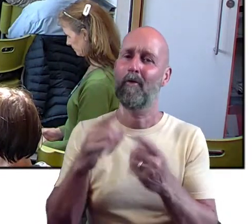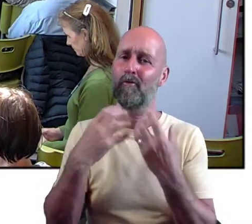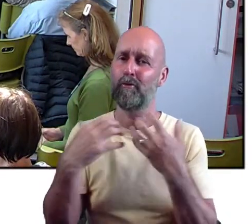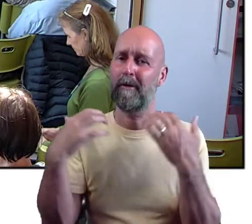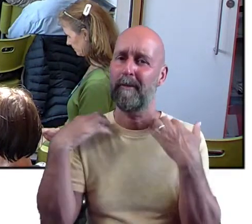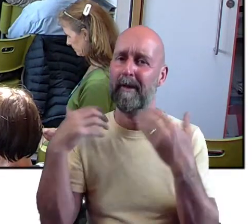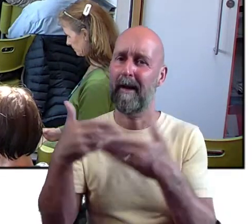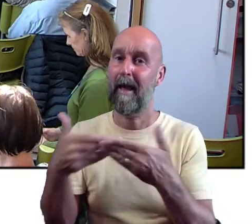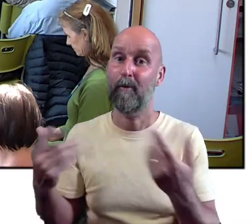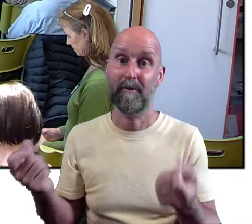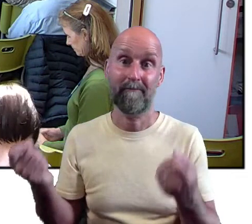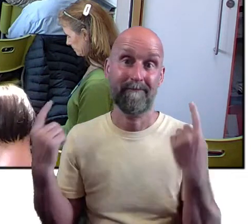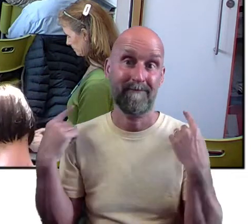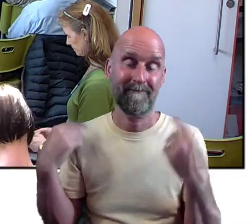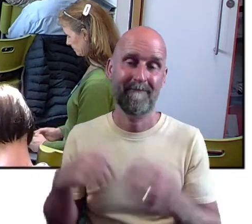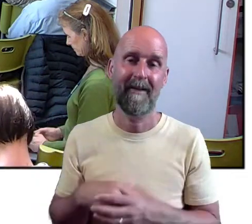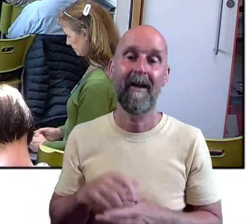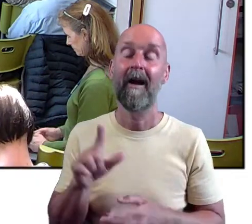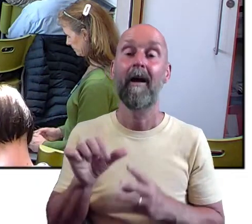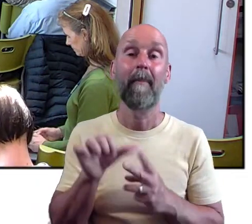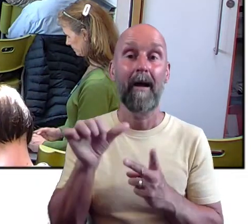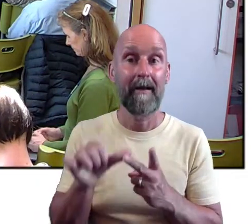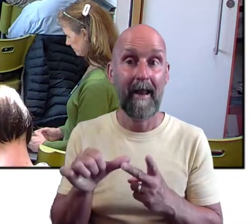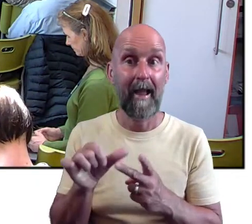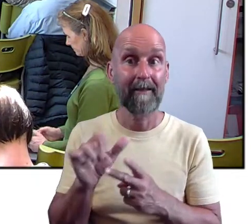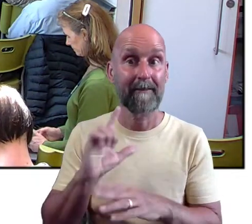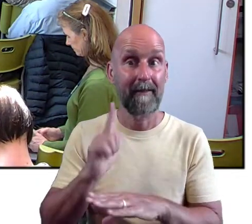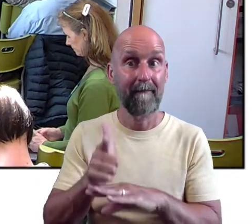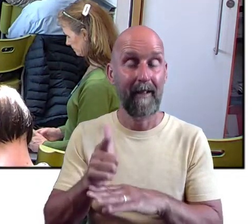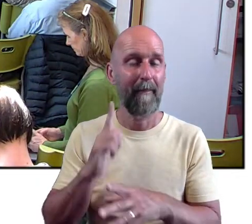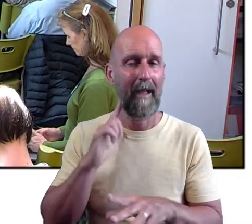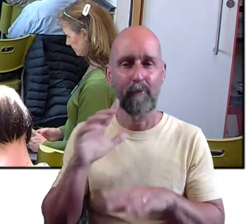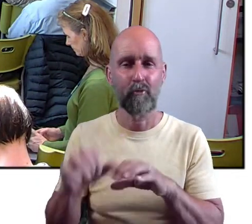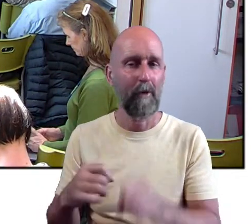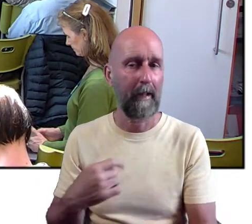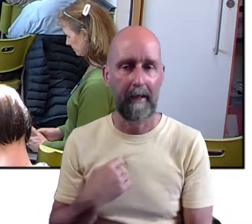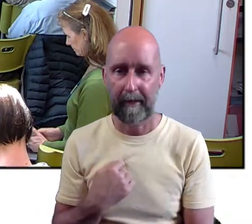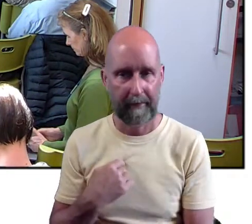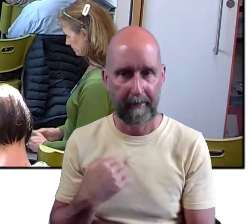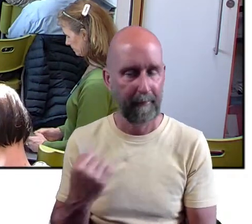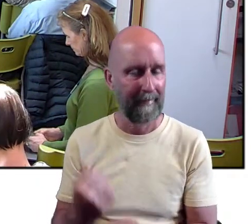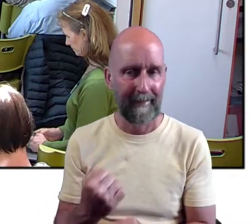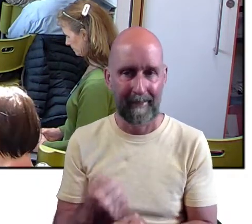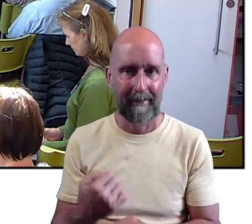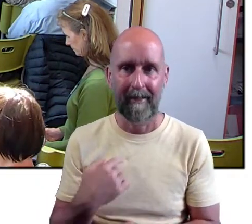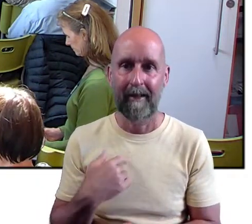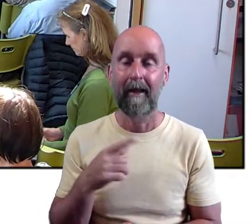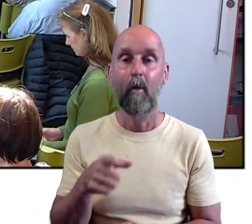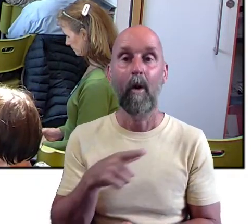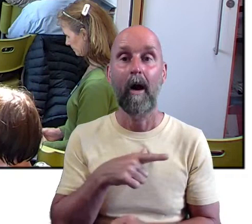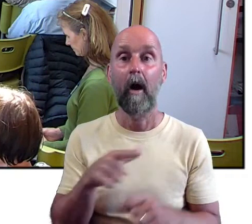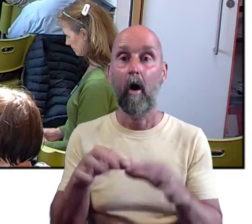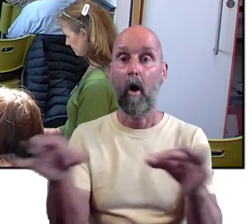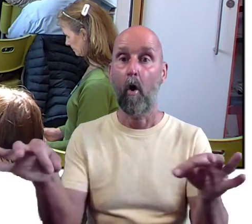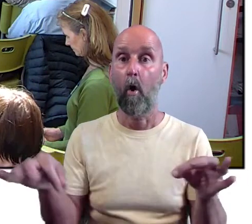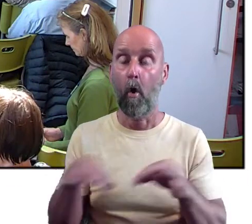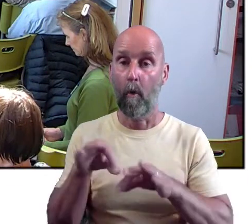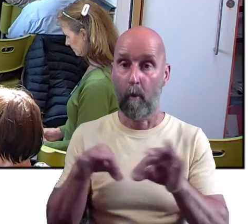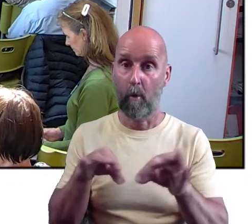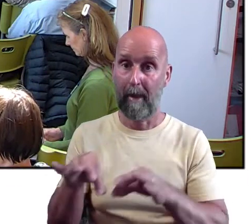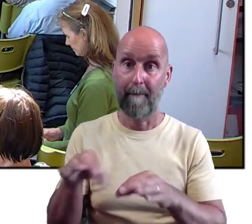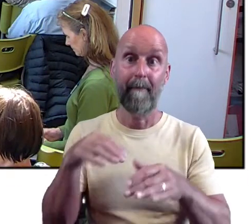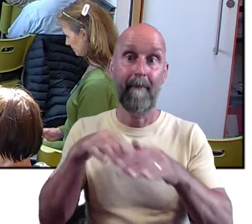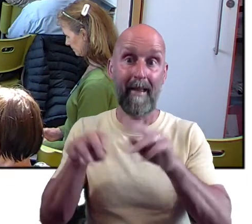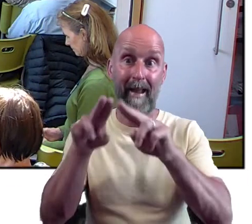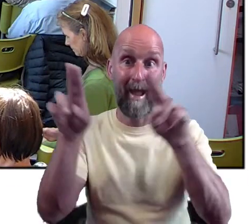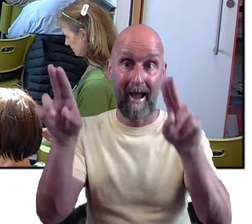understand. Wow. But my next film, which I'm really struggling with, is a board game played in a house, so